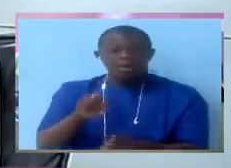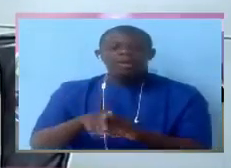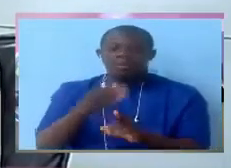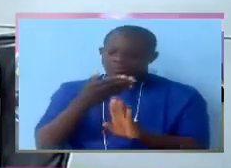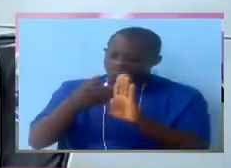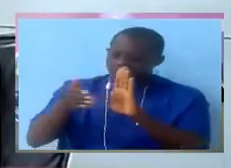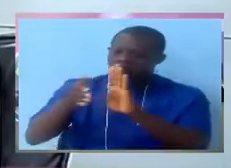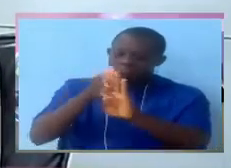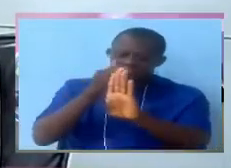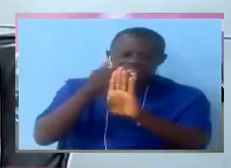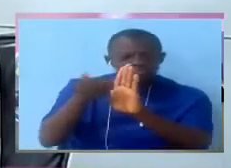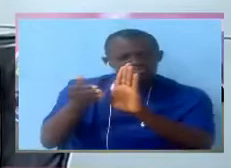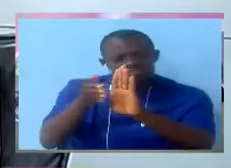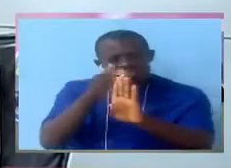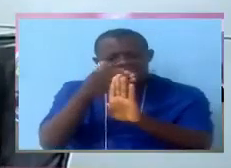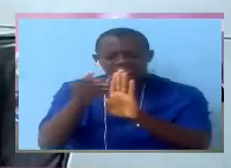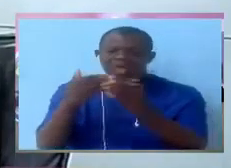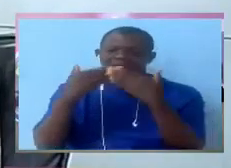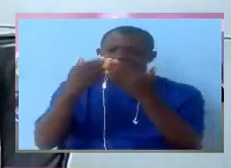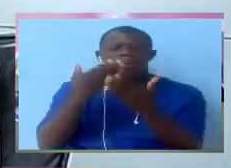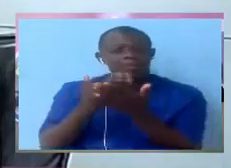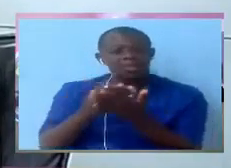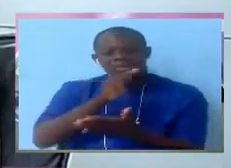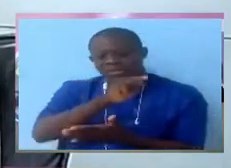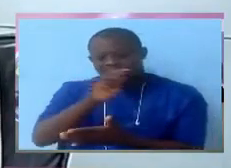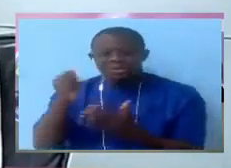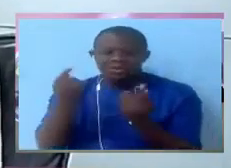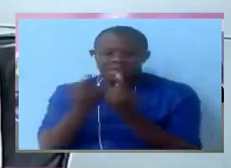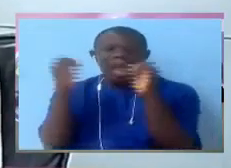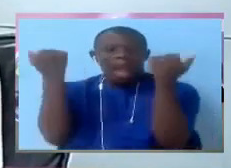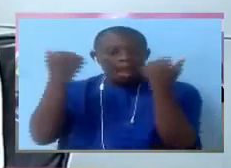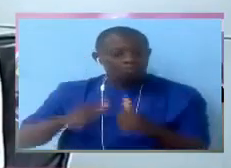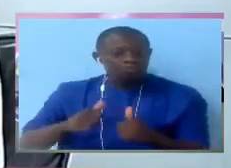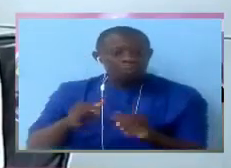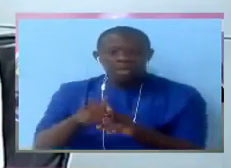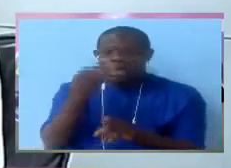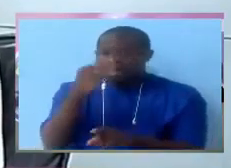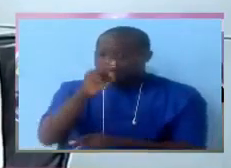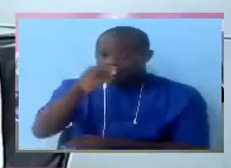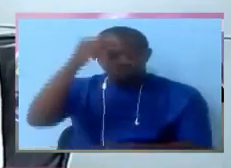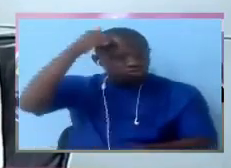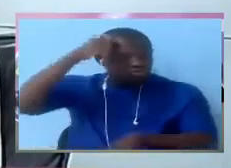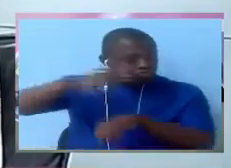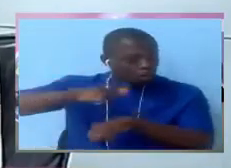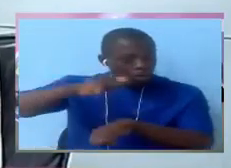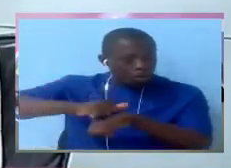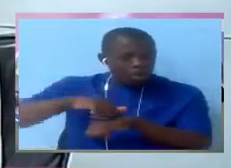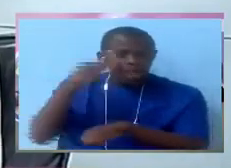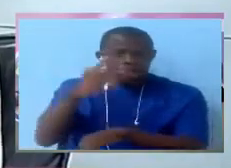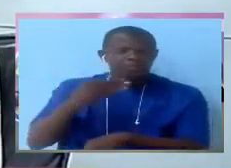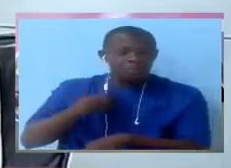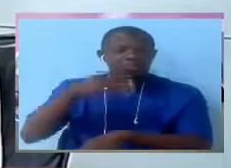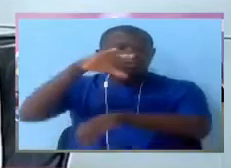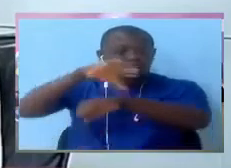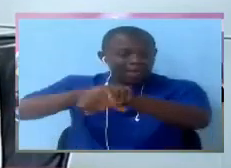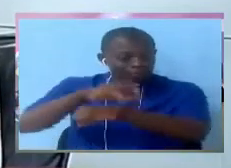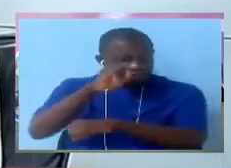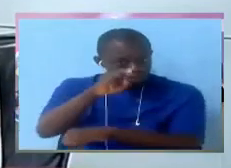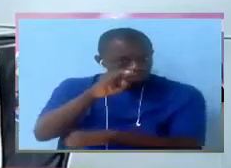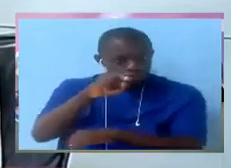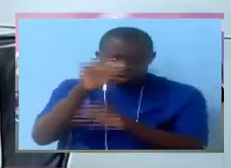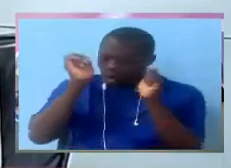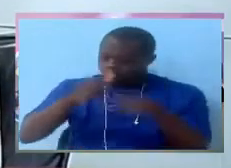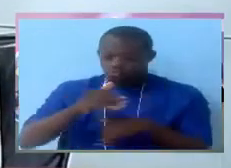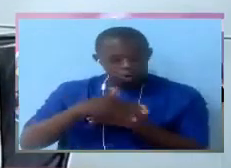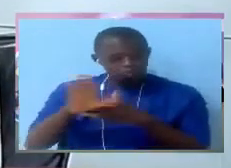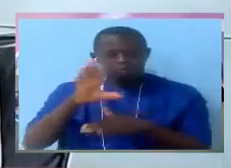won ni li mo fi nek da nga wax su neké ku digeur bofa nak ba gay tie la bu mom di nga wax sa bay wax lo def. If